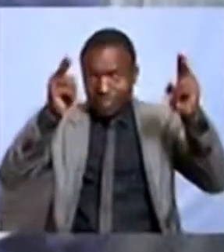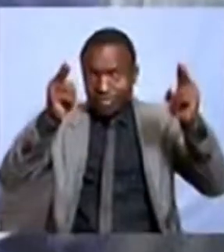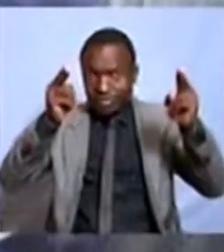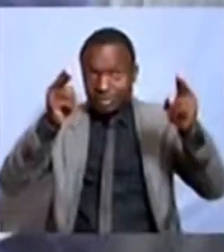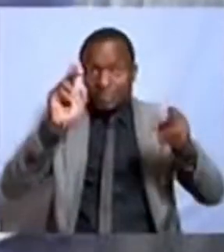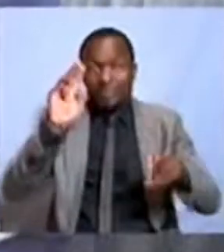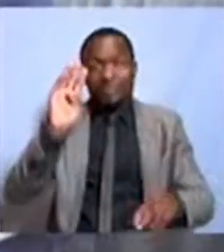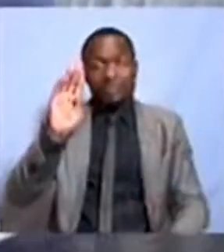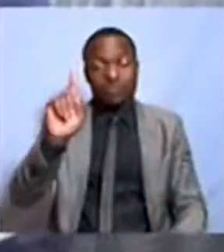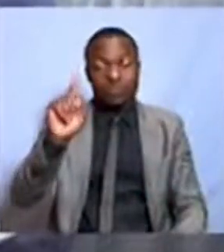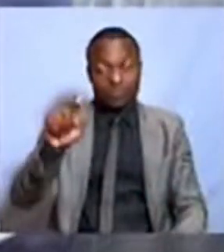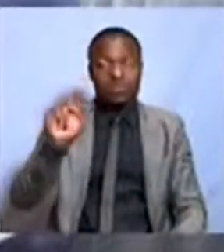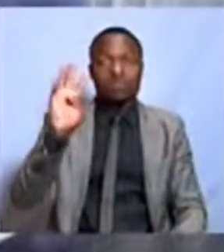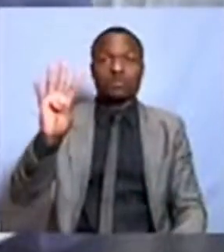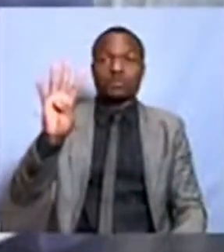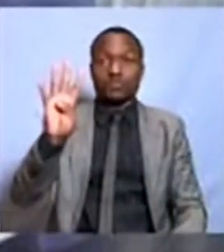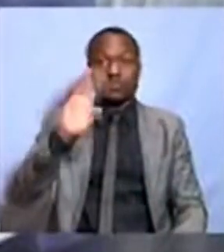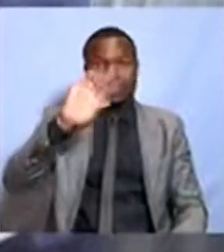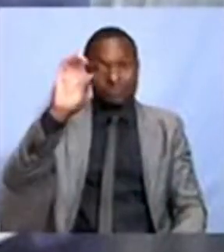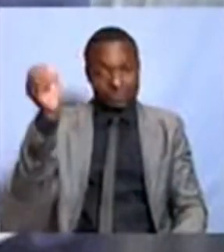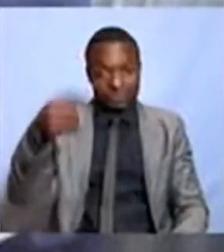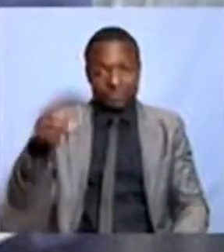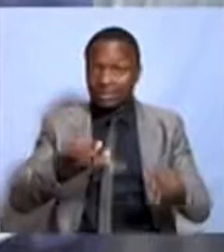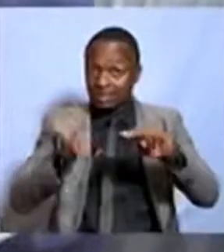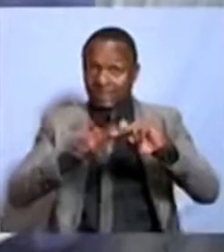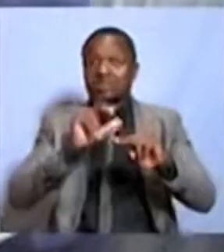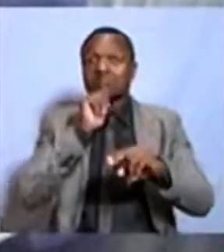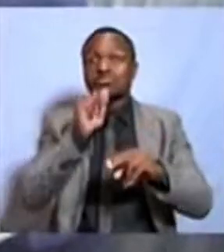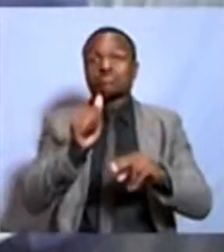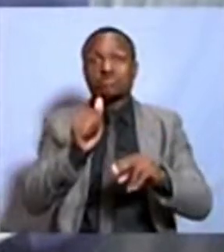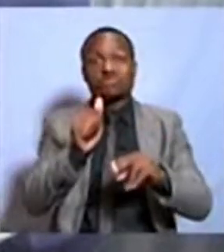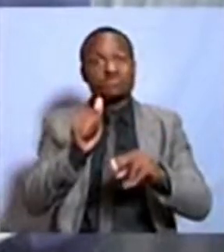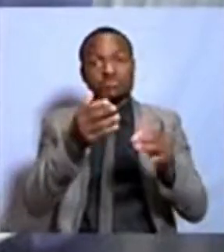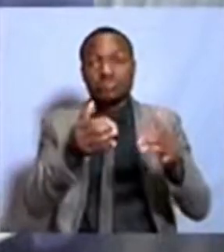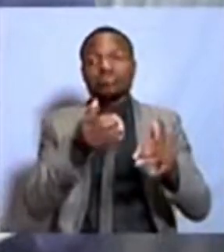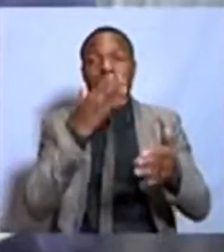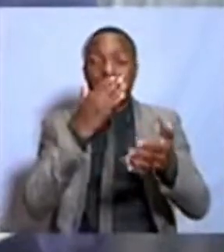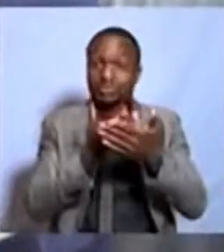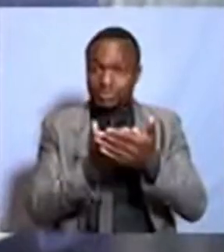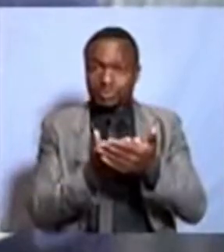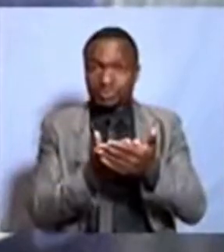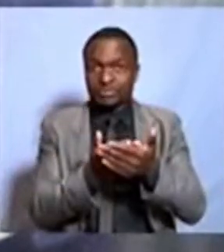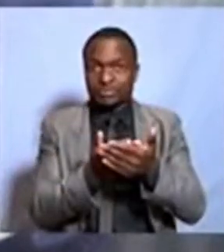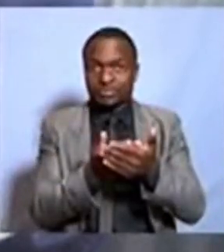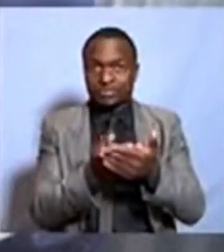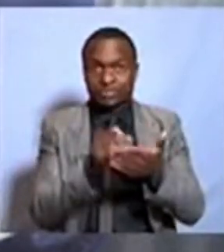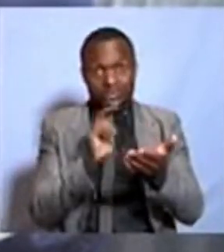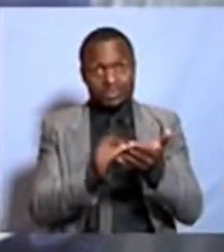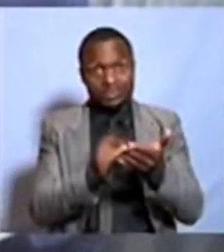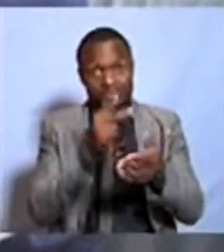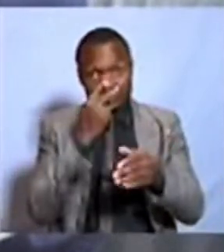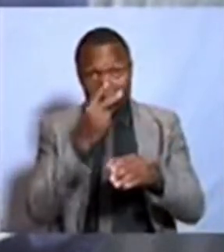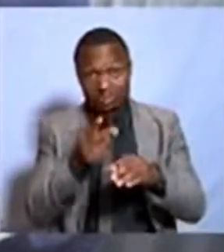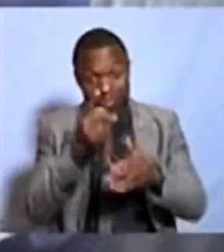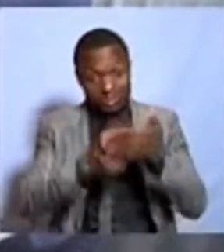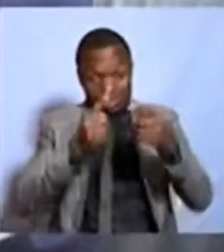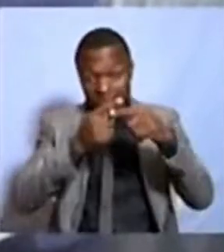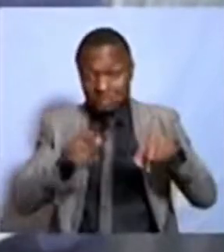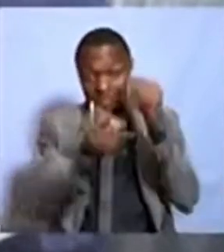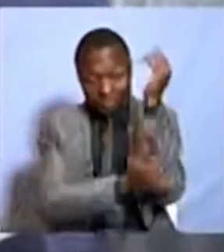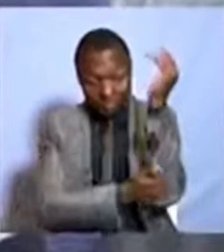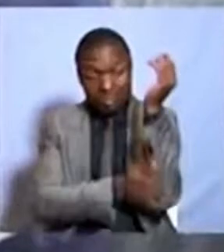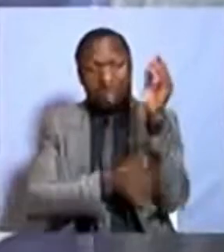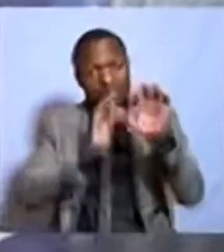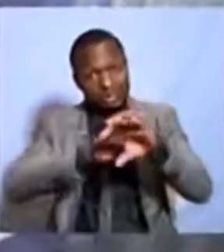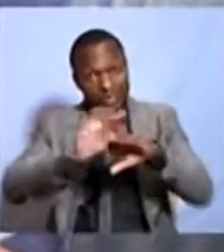not really significant. Looking at also the challenges that are being faced in the health sector, such as shortages of health personnel, but